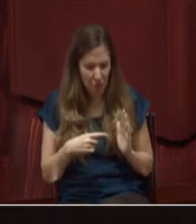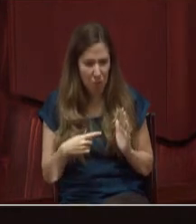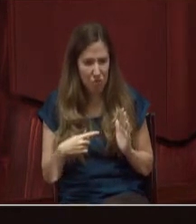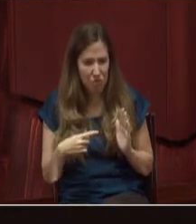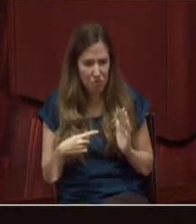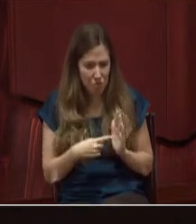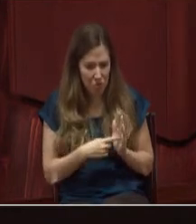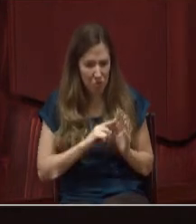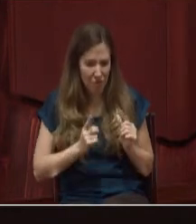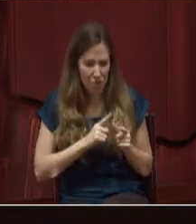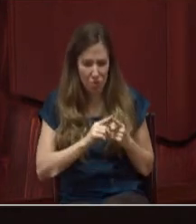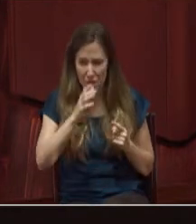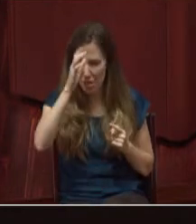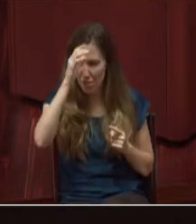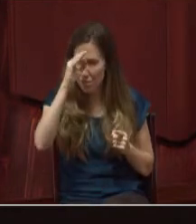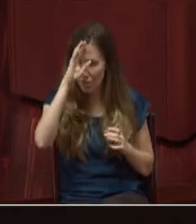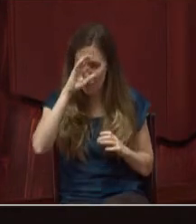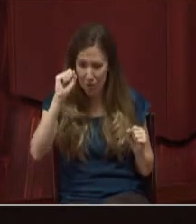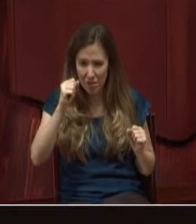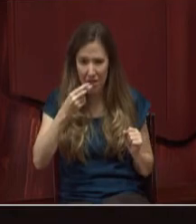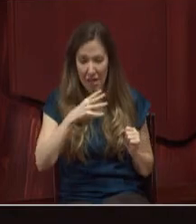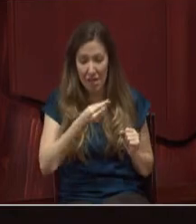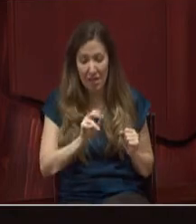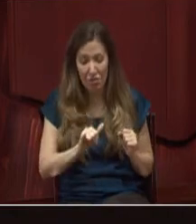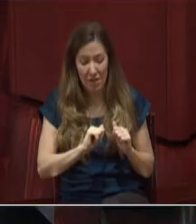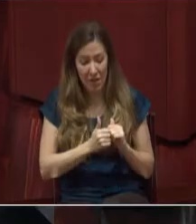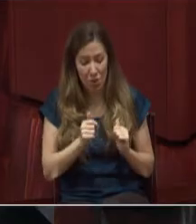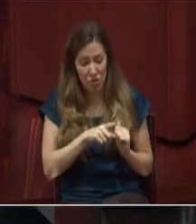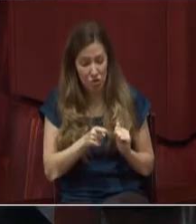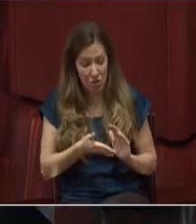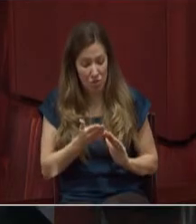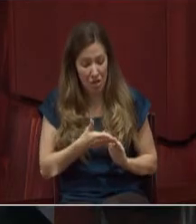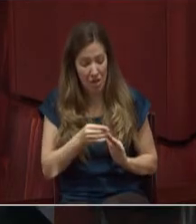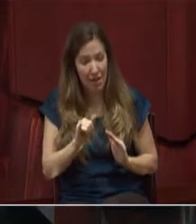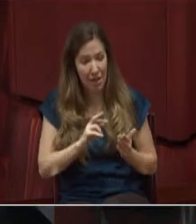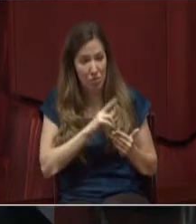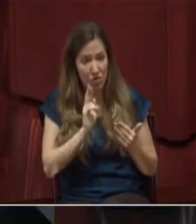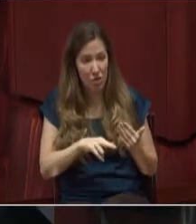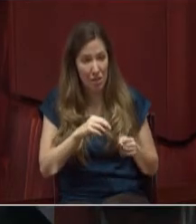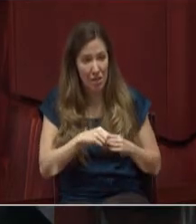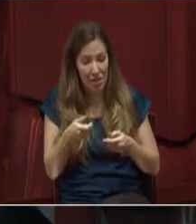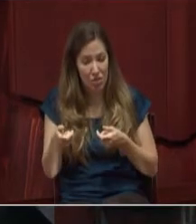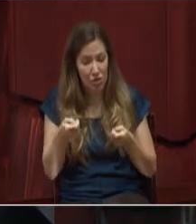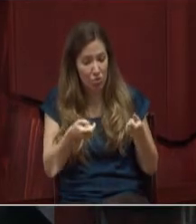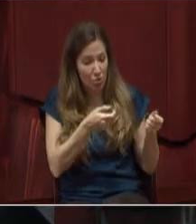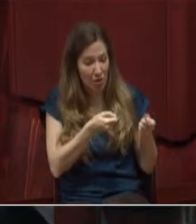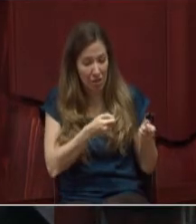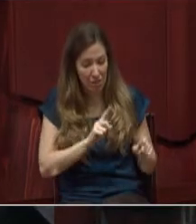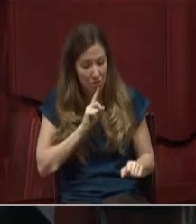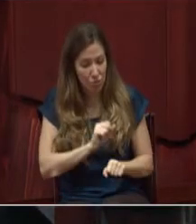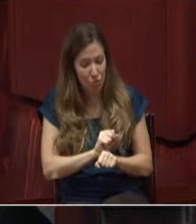the concept of the president and Henry as how it should run, and that resulted in the recruiting of some